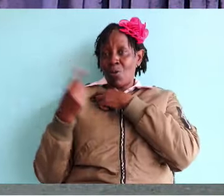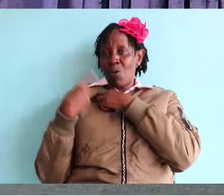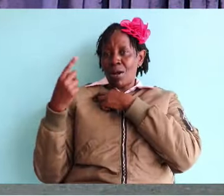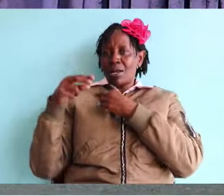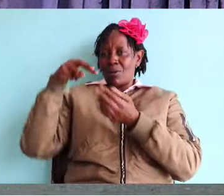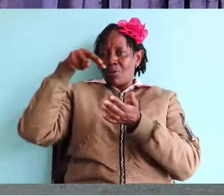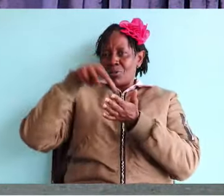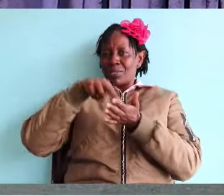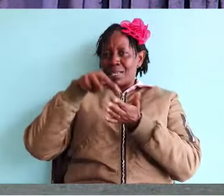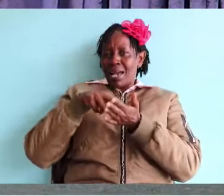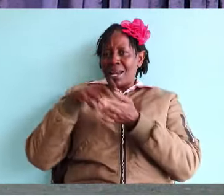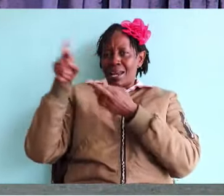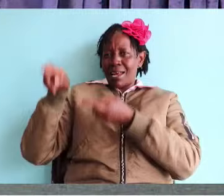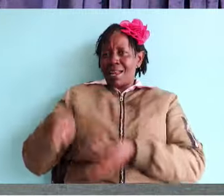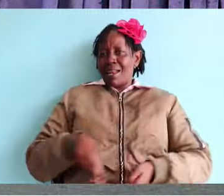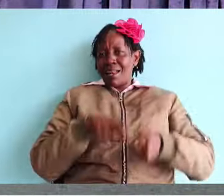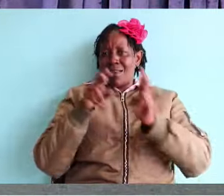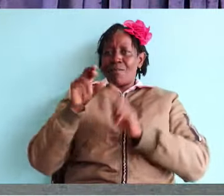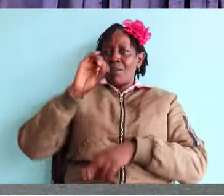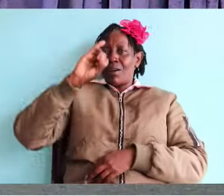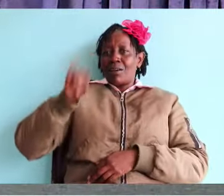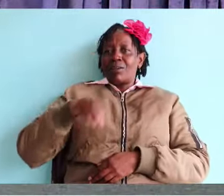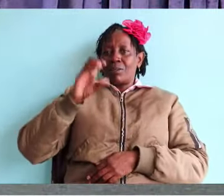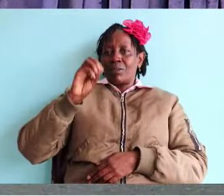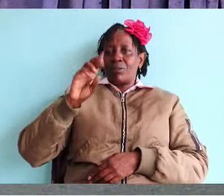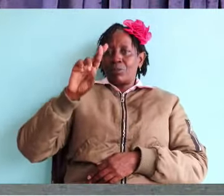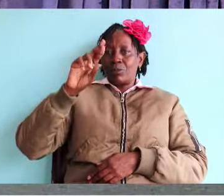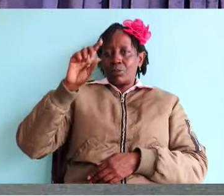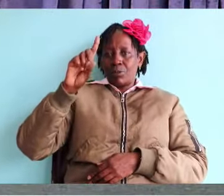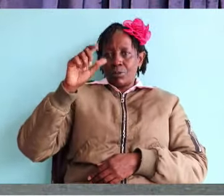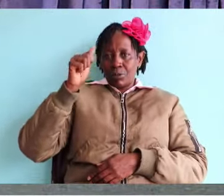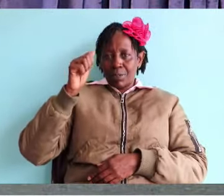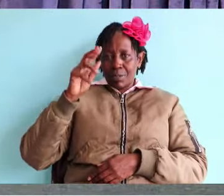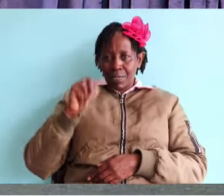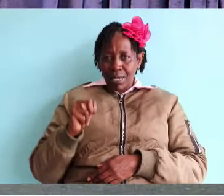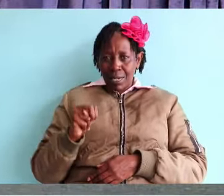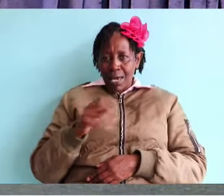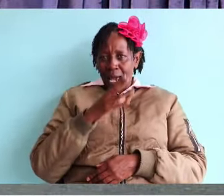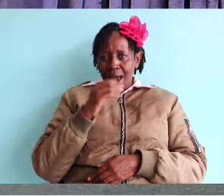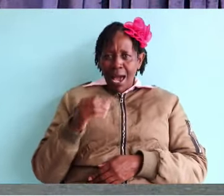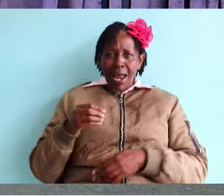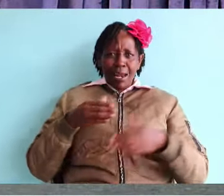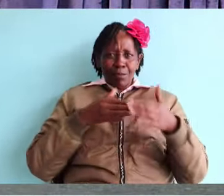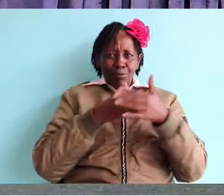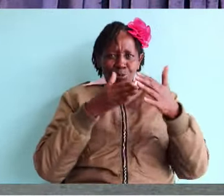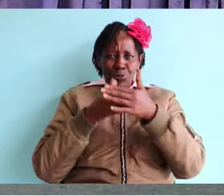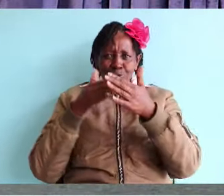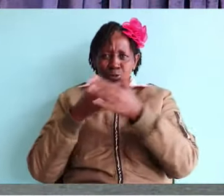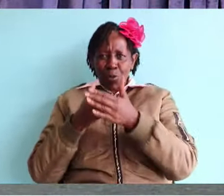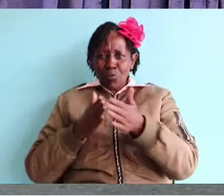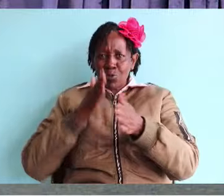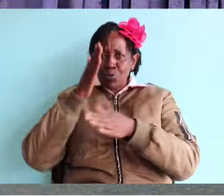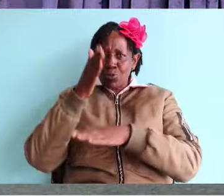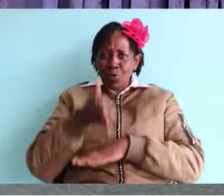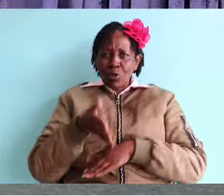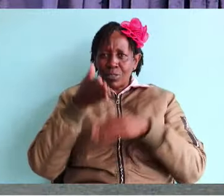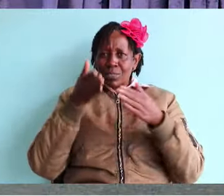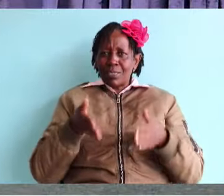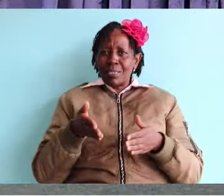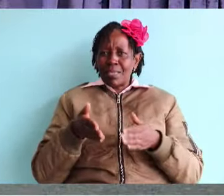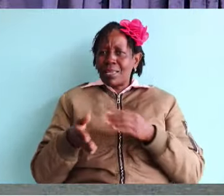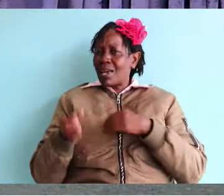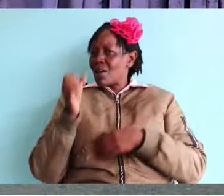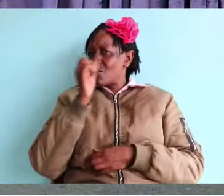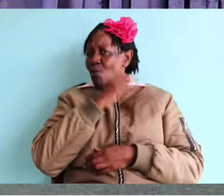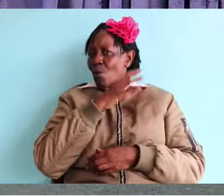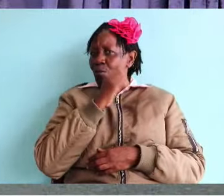Jordan and stop the Midianites from crossing and probably getting access to the water. And they complained,